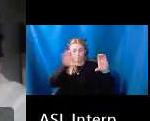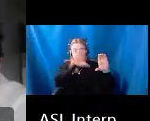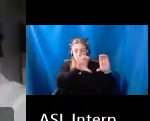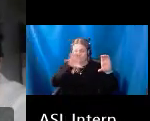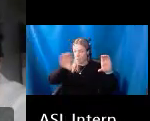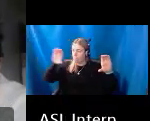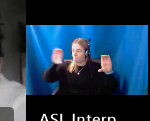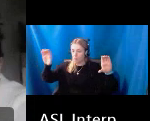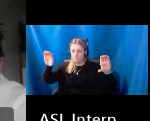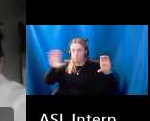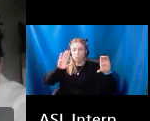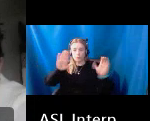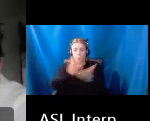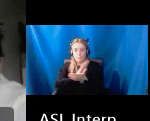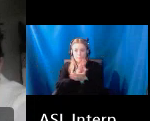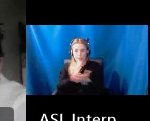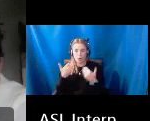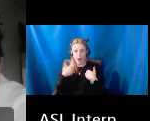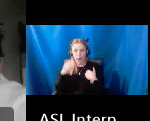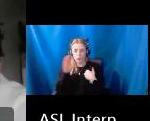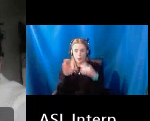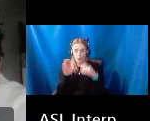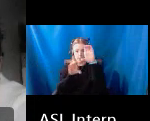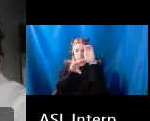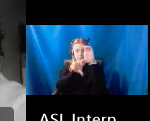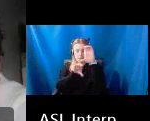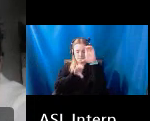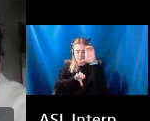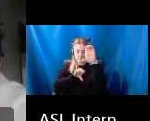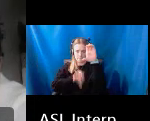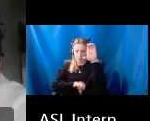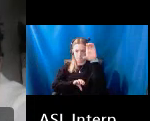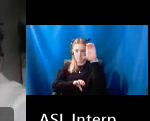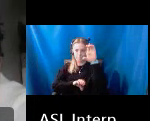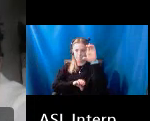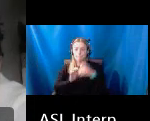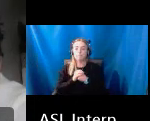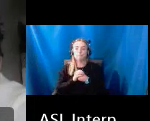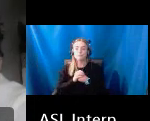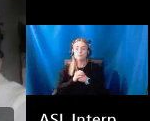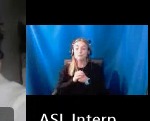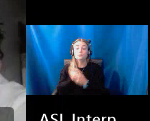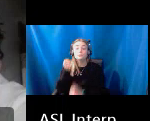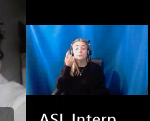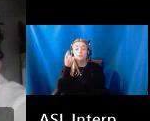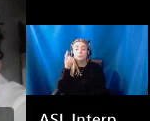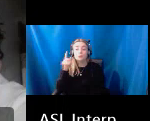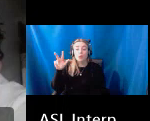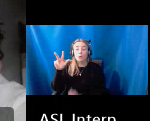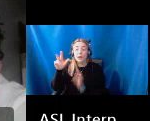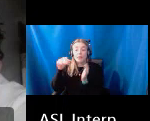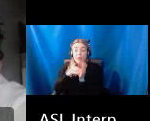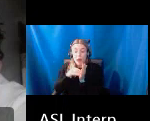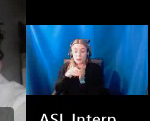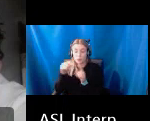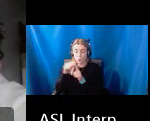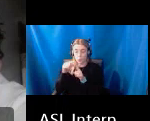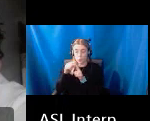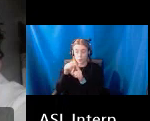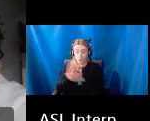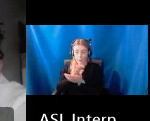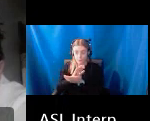talk about that. I'll show you what that looks like, but this is going to be sort of, it's a 3,000 word paper. It's going